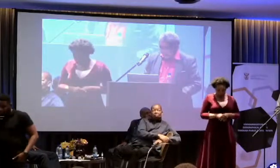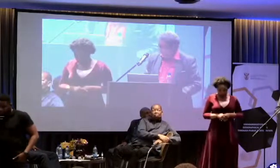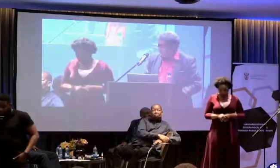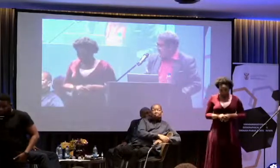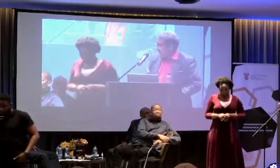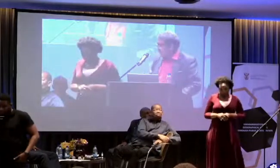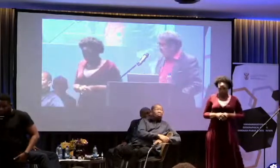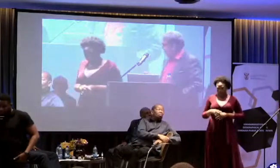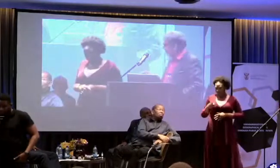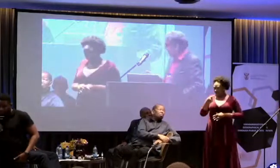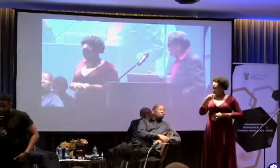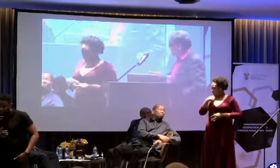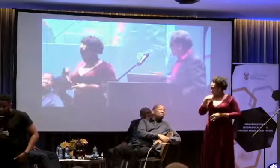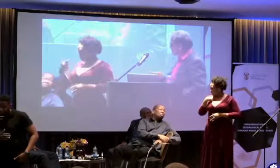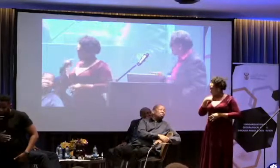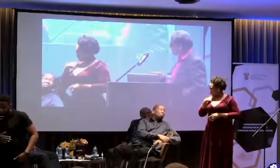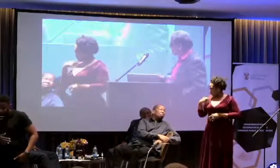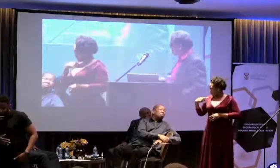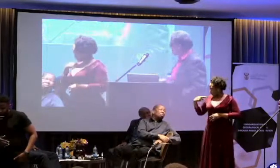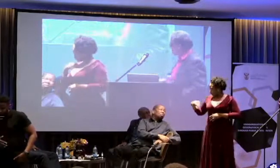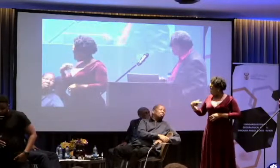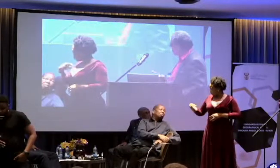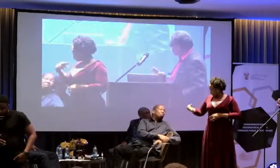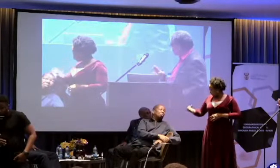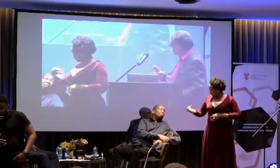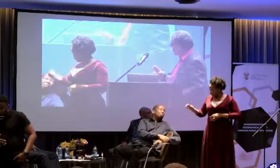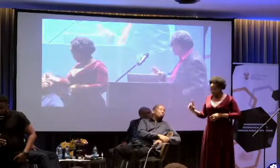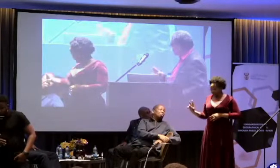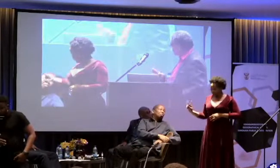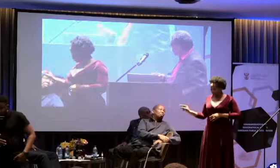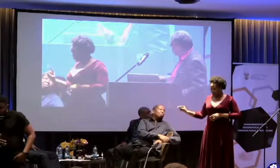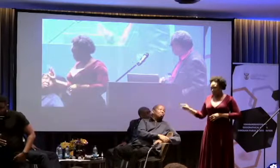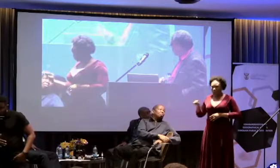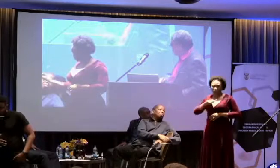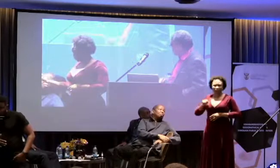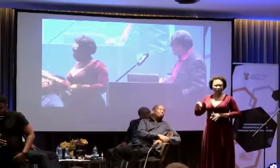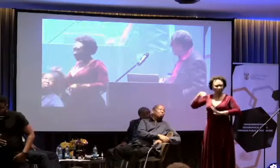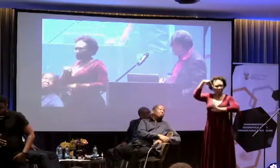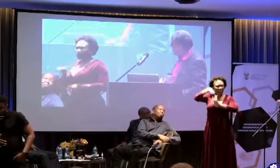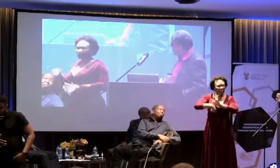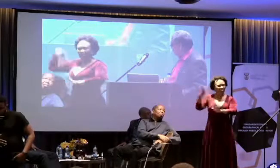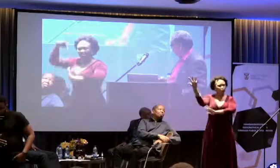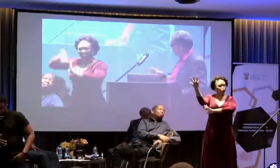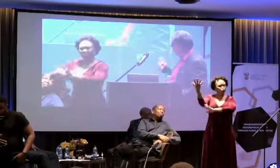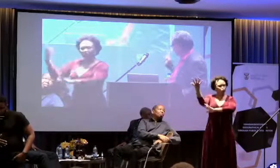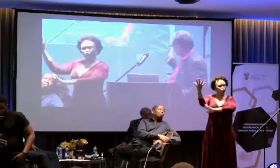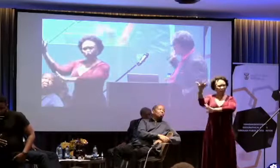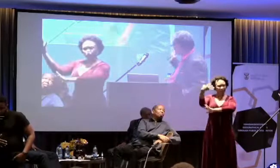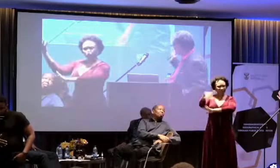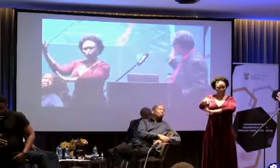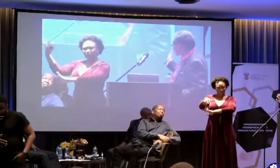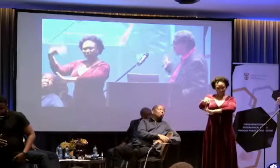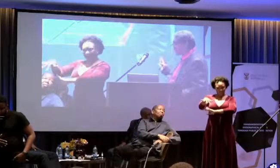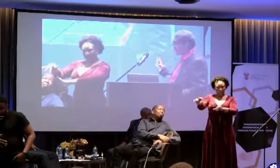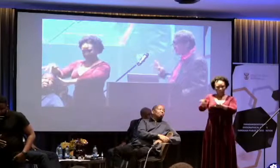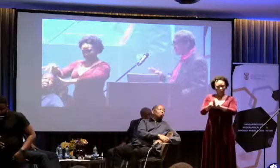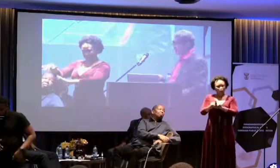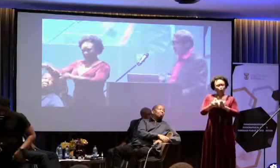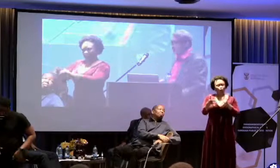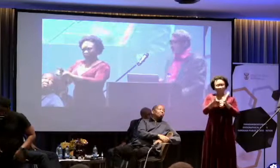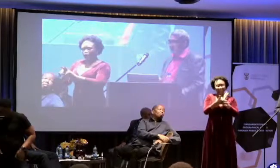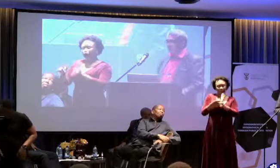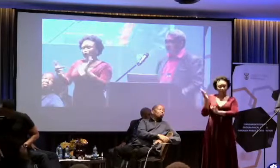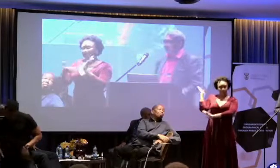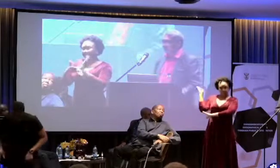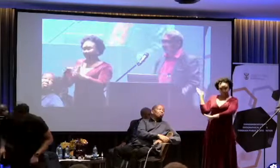I'm not actually going to repeat. You have done a very elaborative presentation as well as the visual one